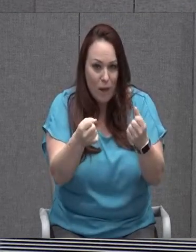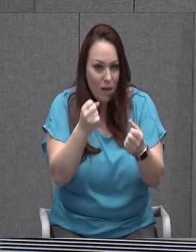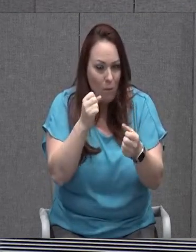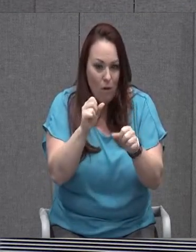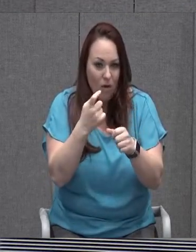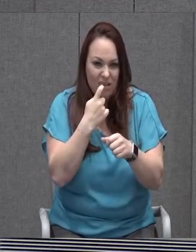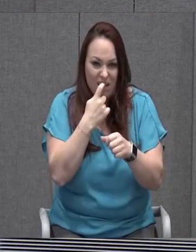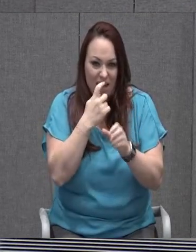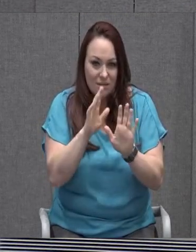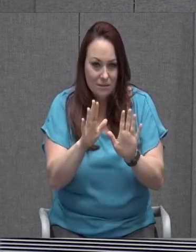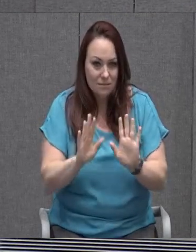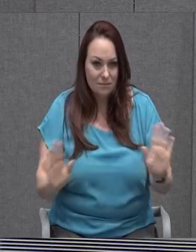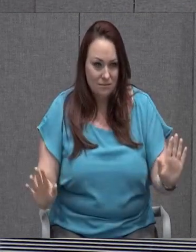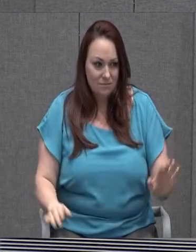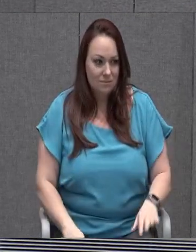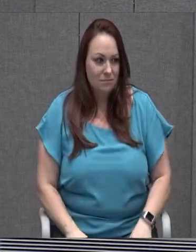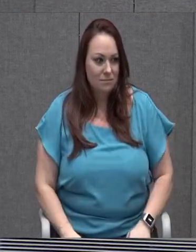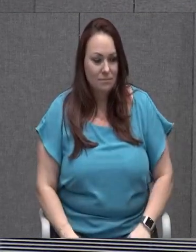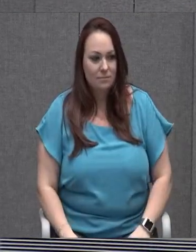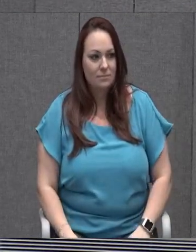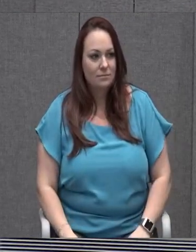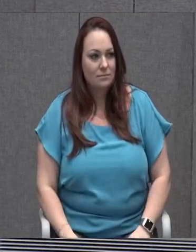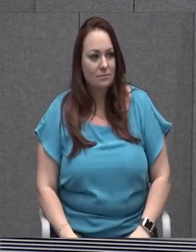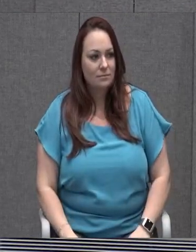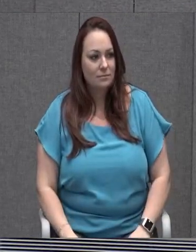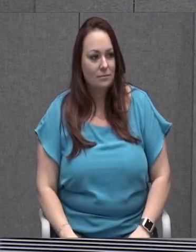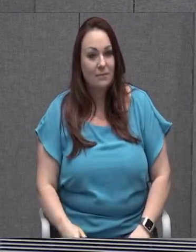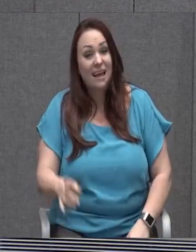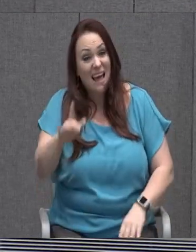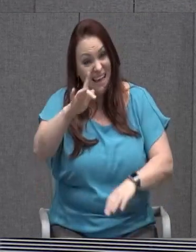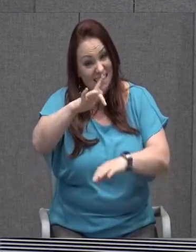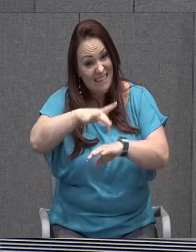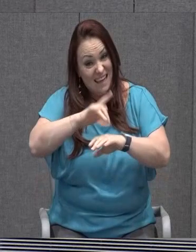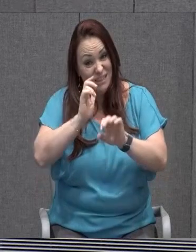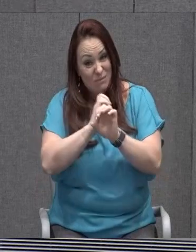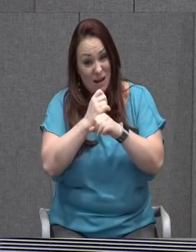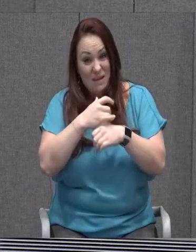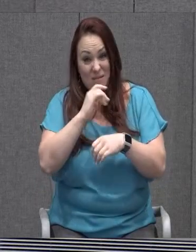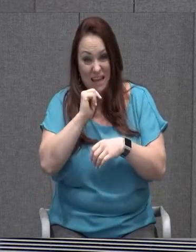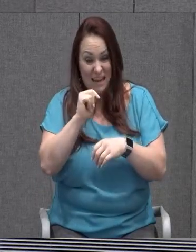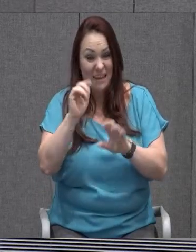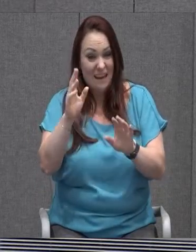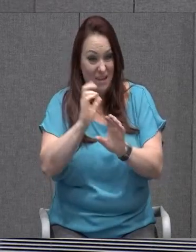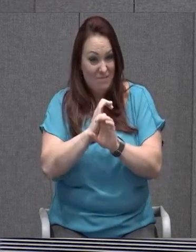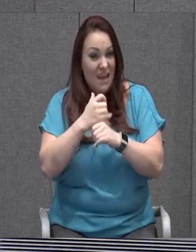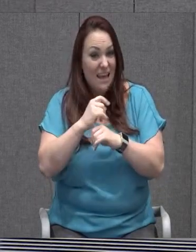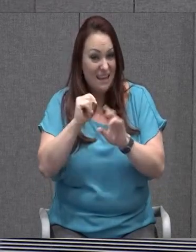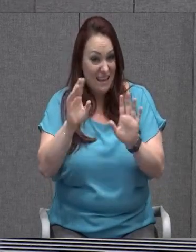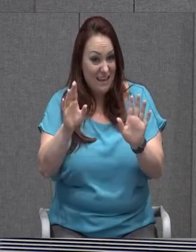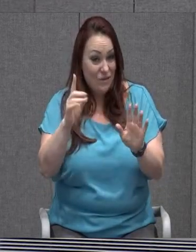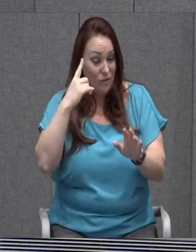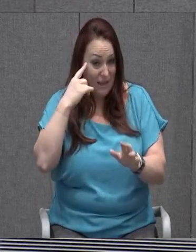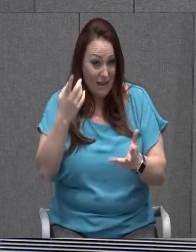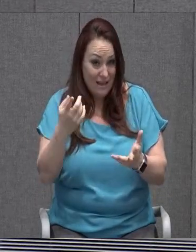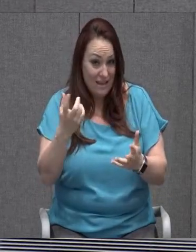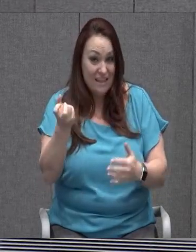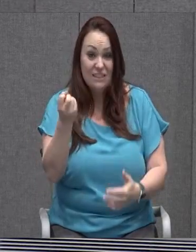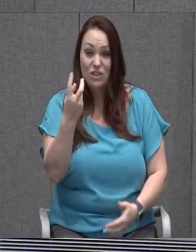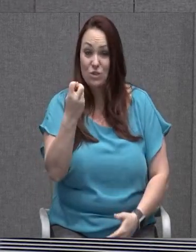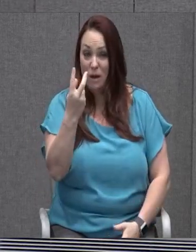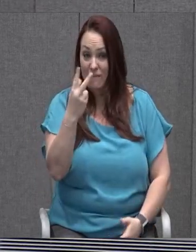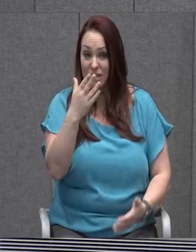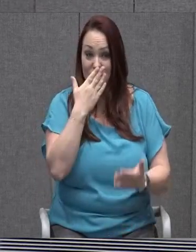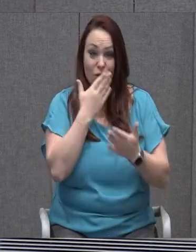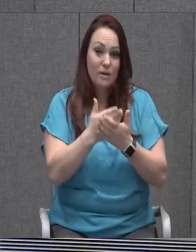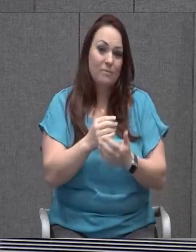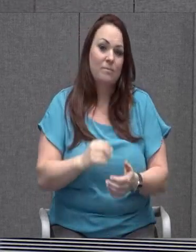you. Oh! I touched that one, but I made him. Yeah, that was Made good. it. I made it. What do you think? I think 12 is good.